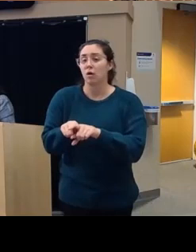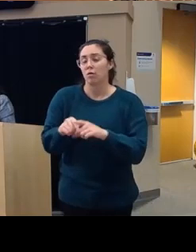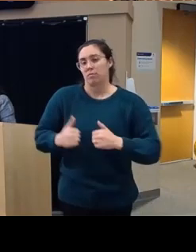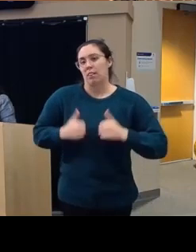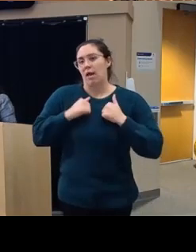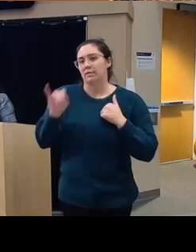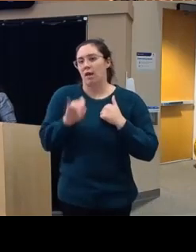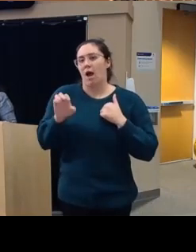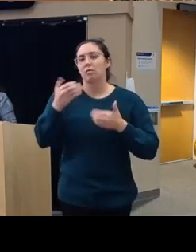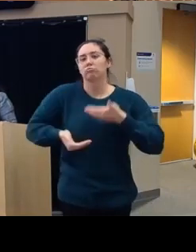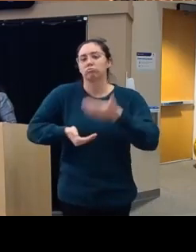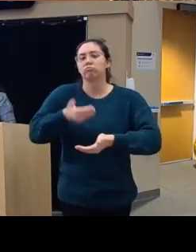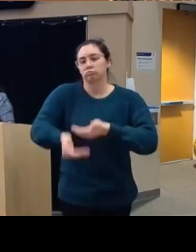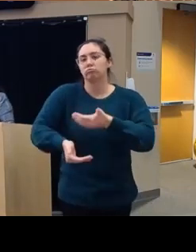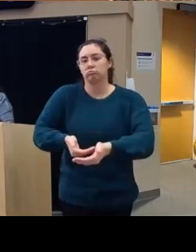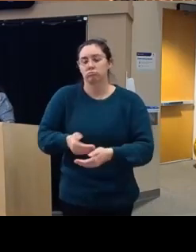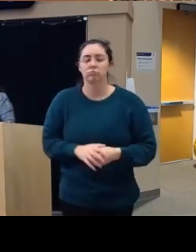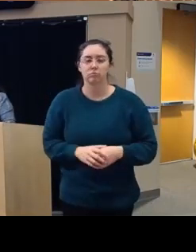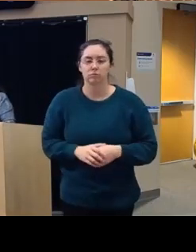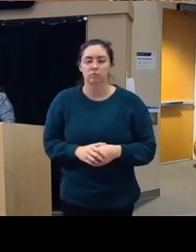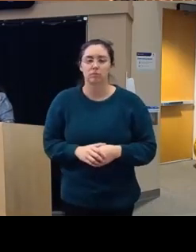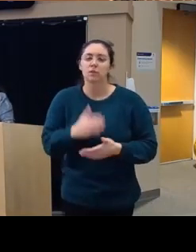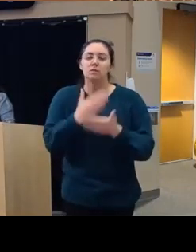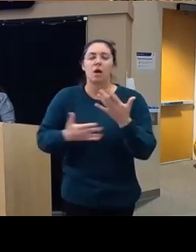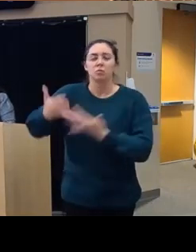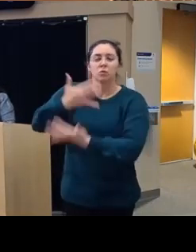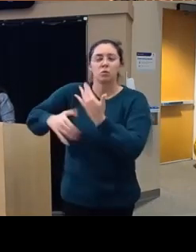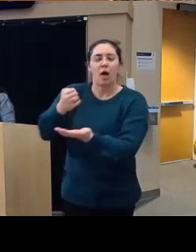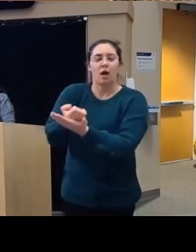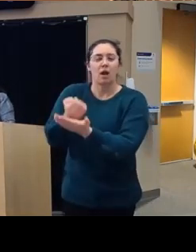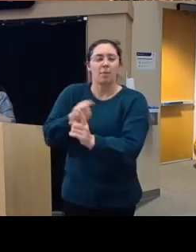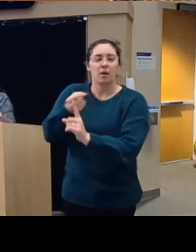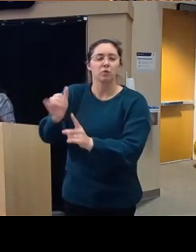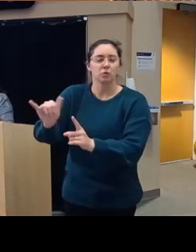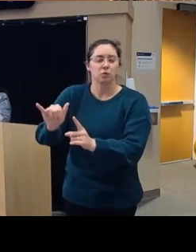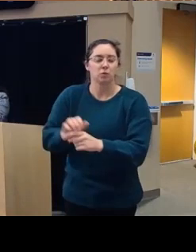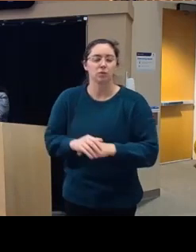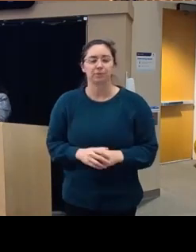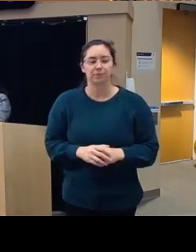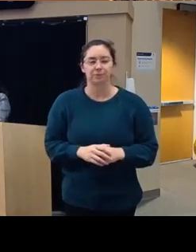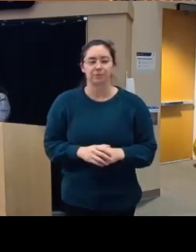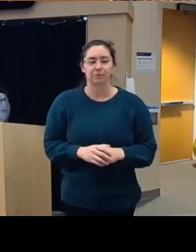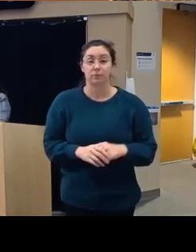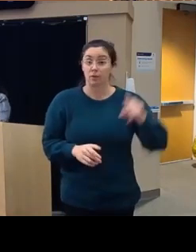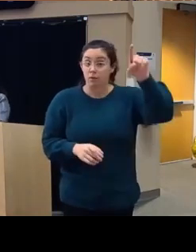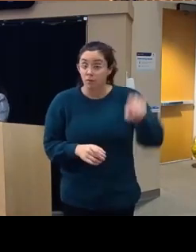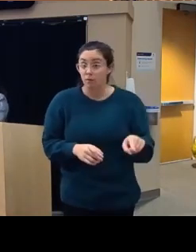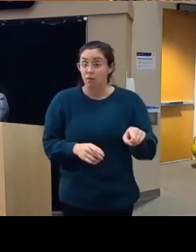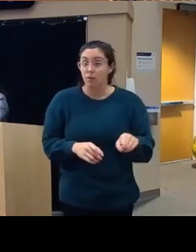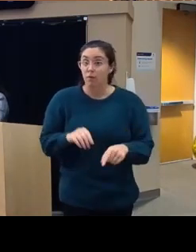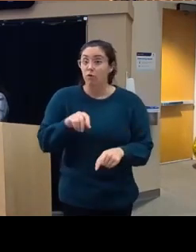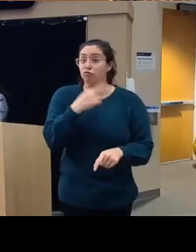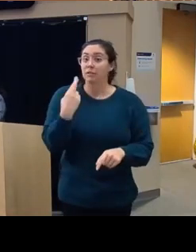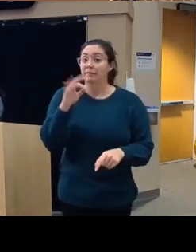from lifestyle factors and some socioeconomic factors, which we'll talk about in a minute. In addition to these cardiovascular risk